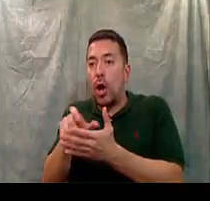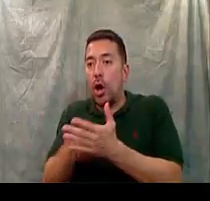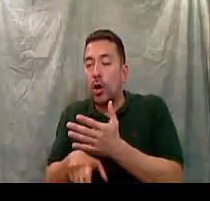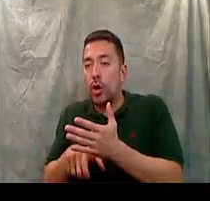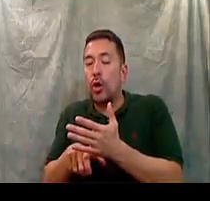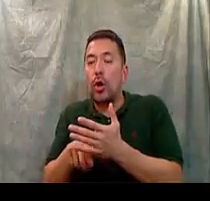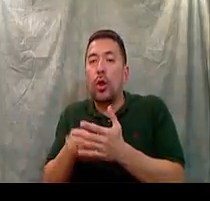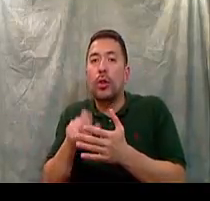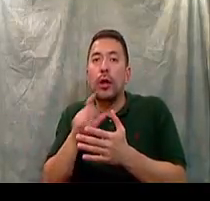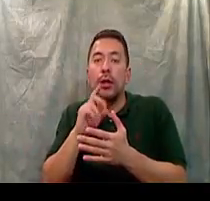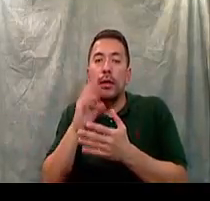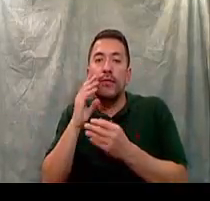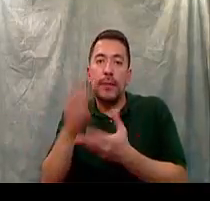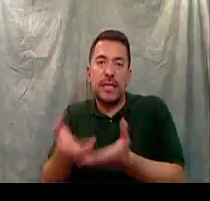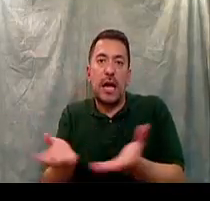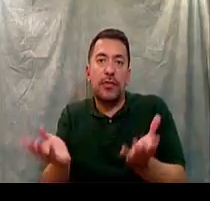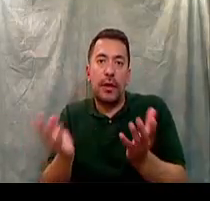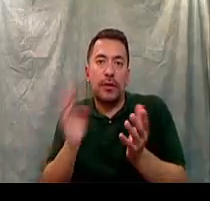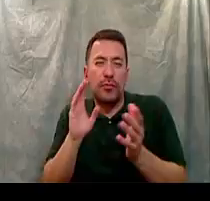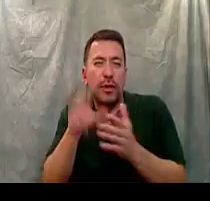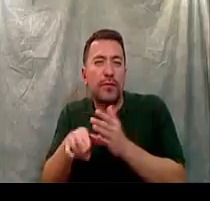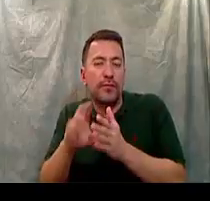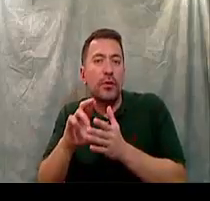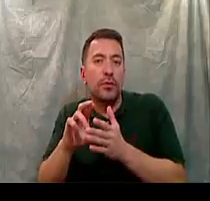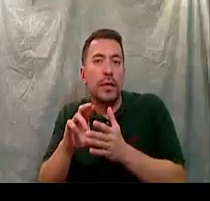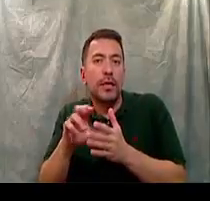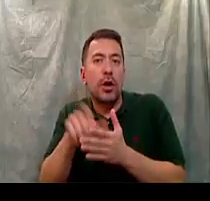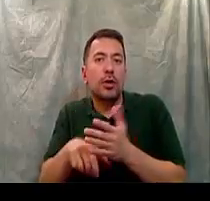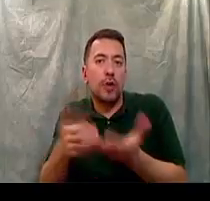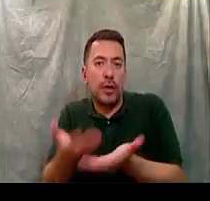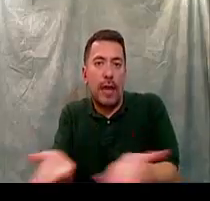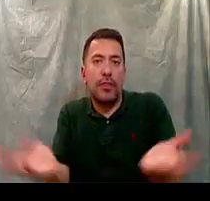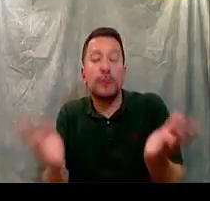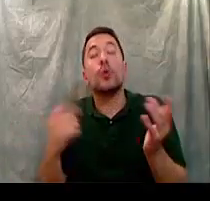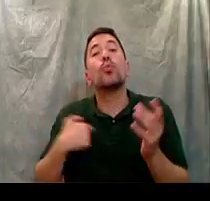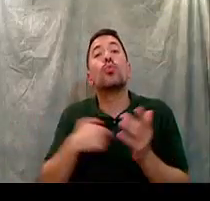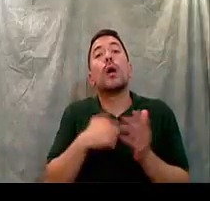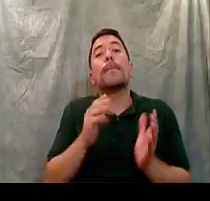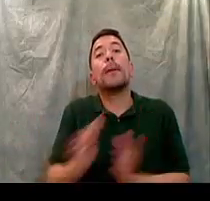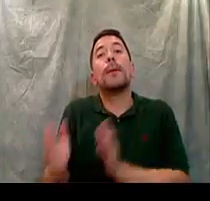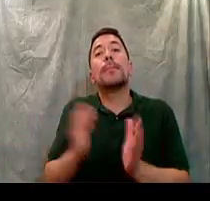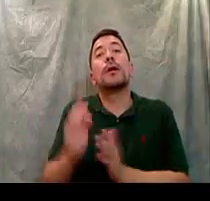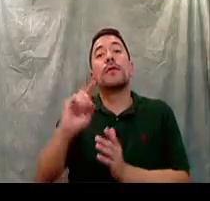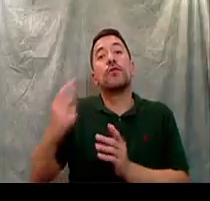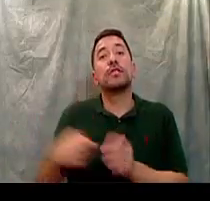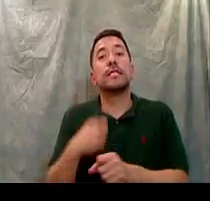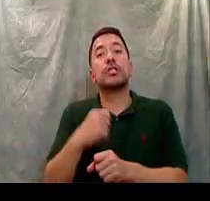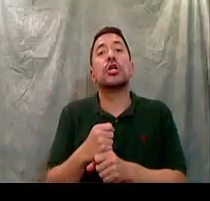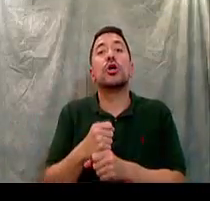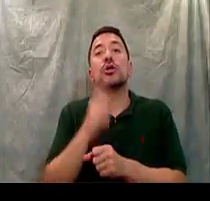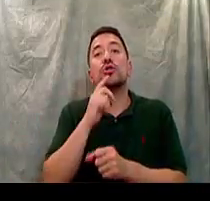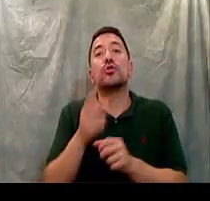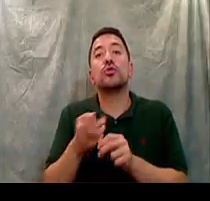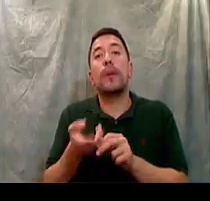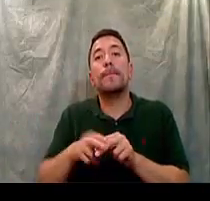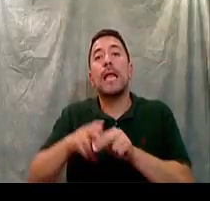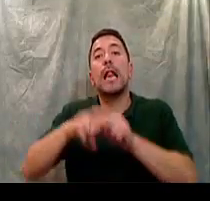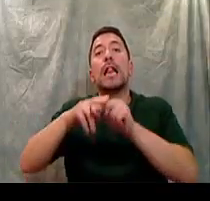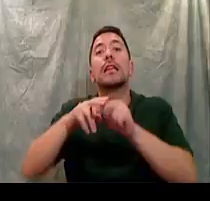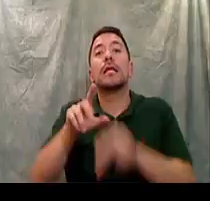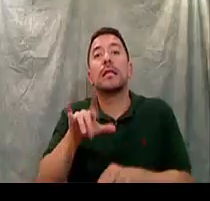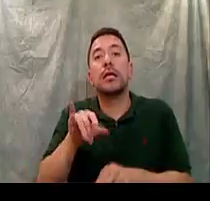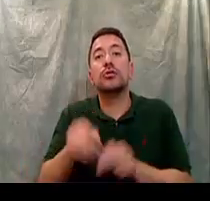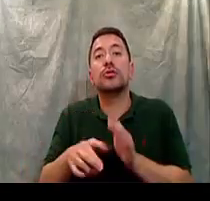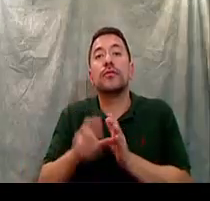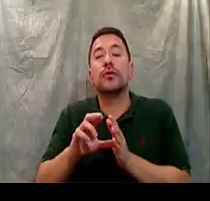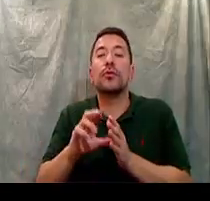a particular issue, for example. We're prepping, right? We're prepping in this first year to build your literature review that hopefully will come